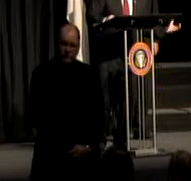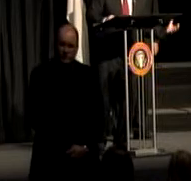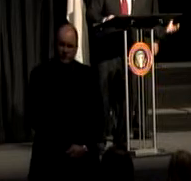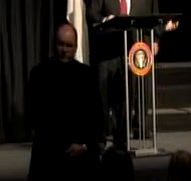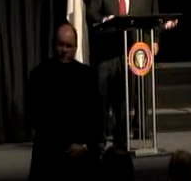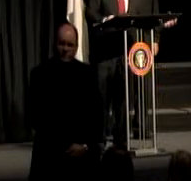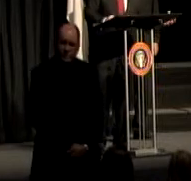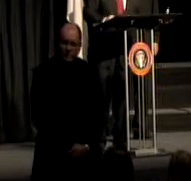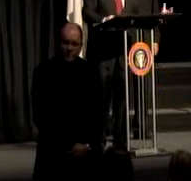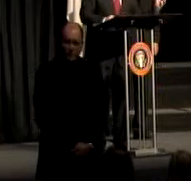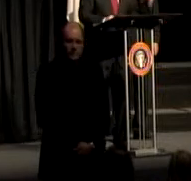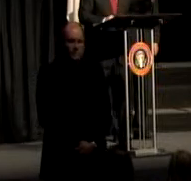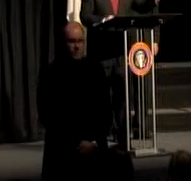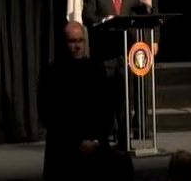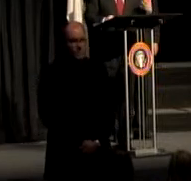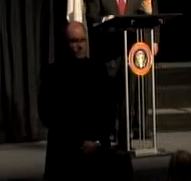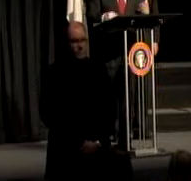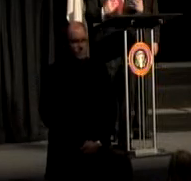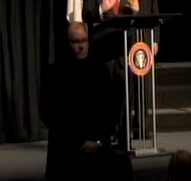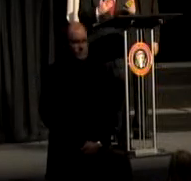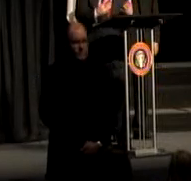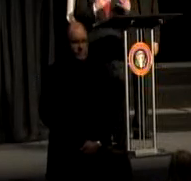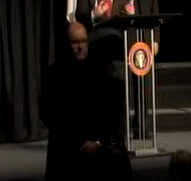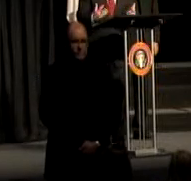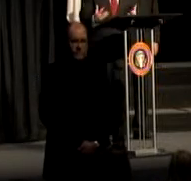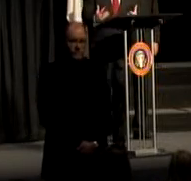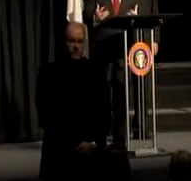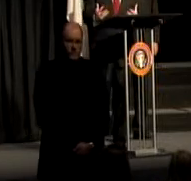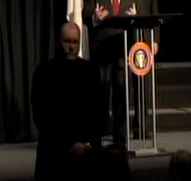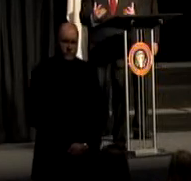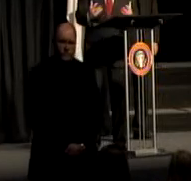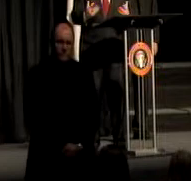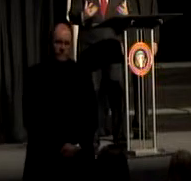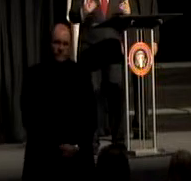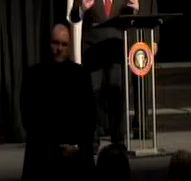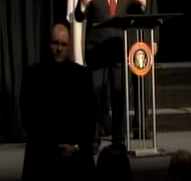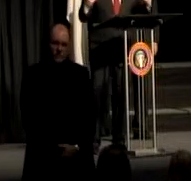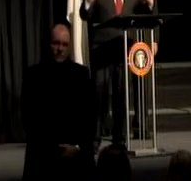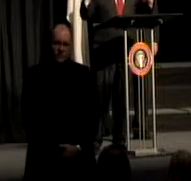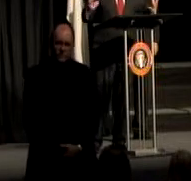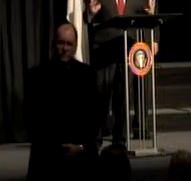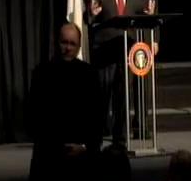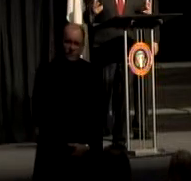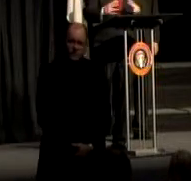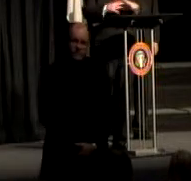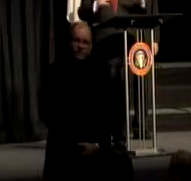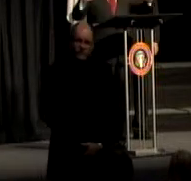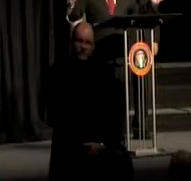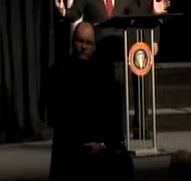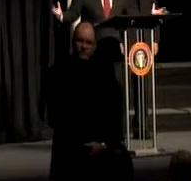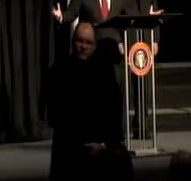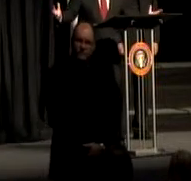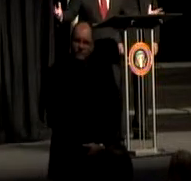fan in the bad days. So in our life we have to have fanaticism. We have to understand that I'm going to honor God